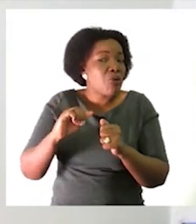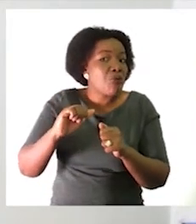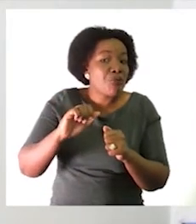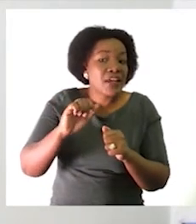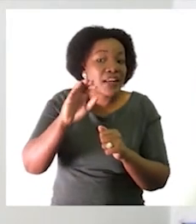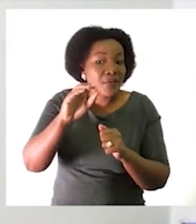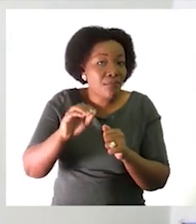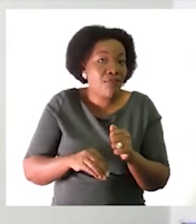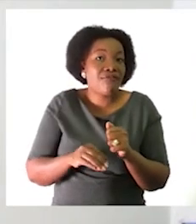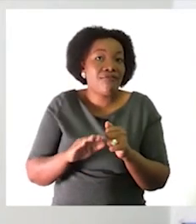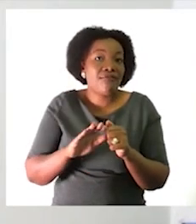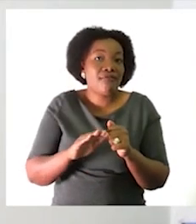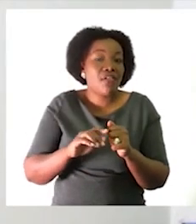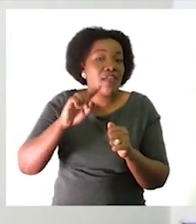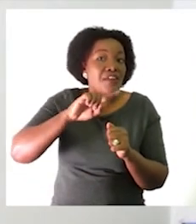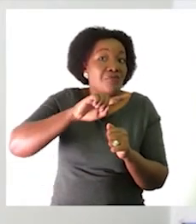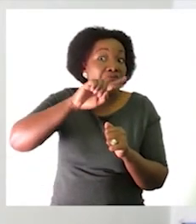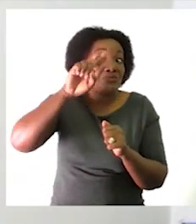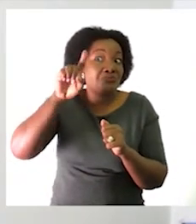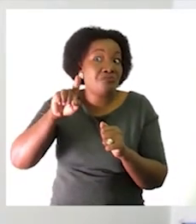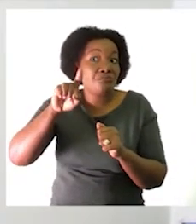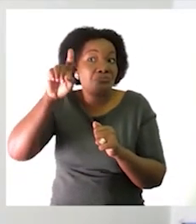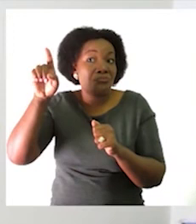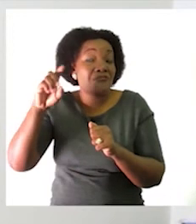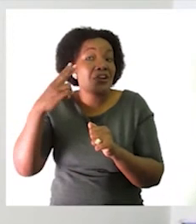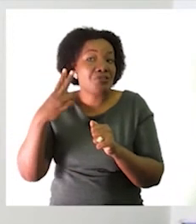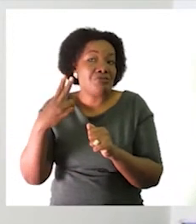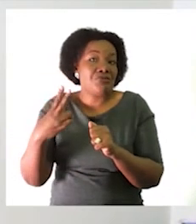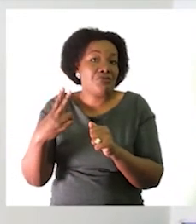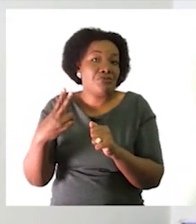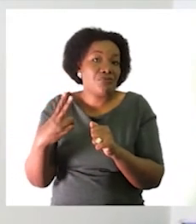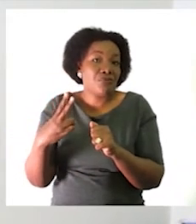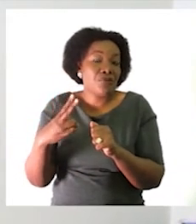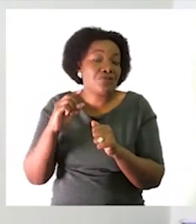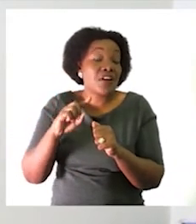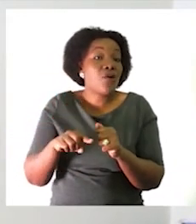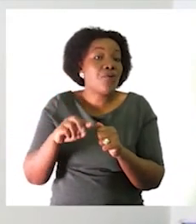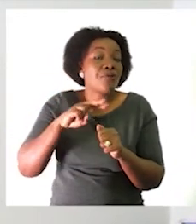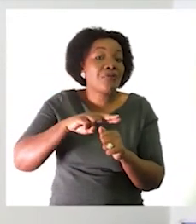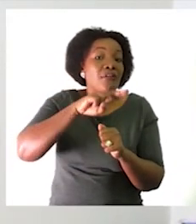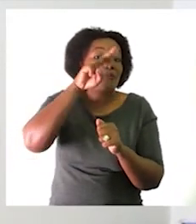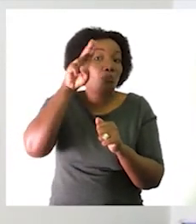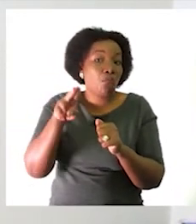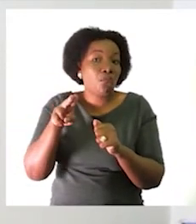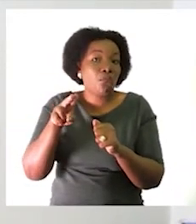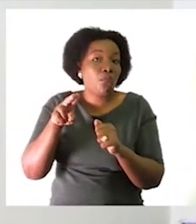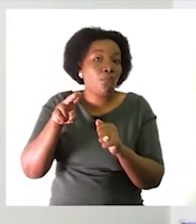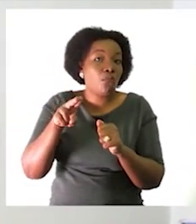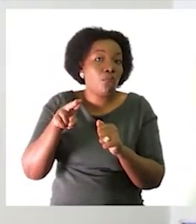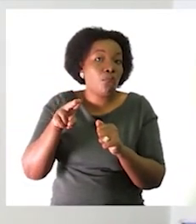comma 2 places to your right, which means we are jumping the comma. When we jump